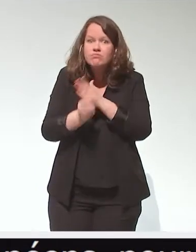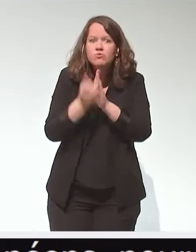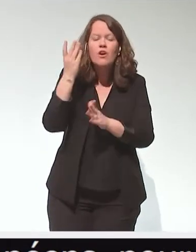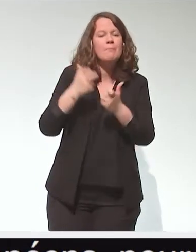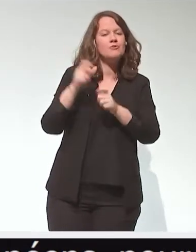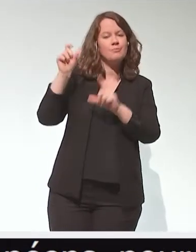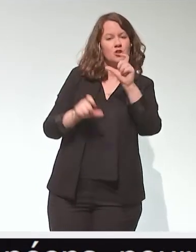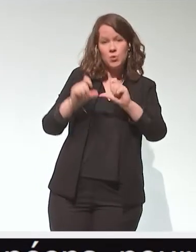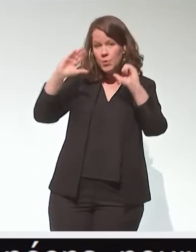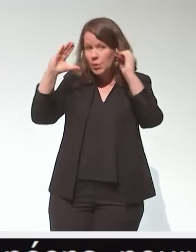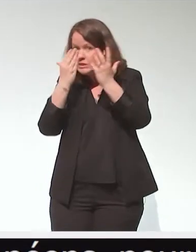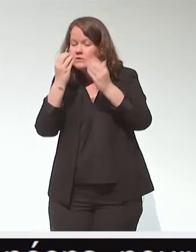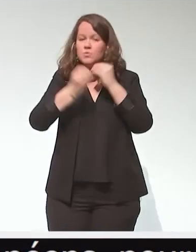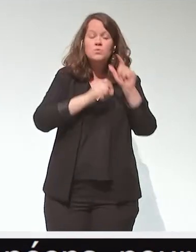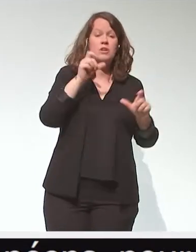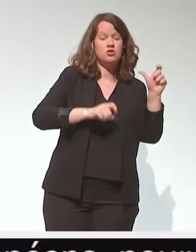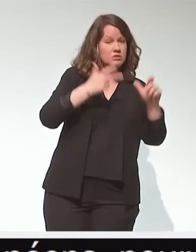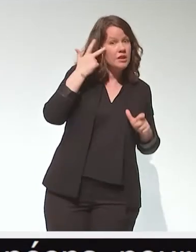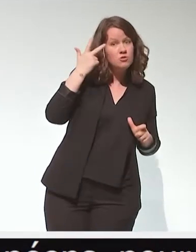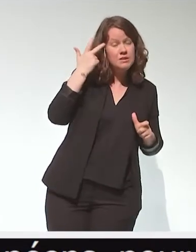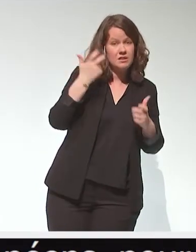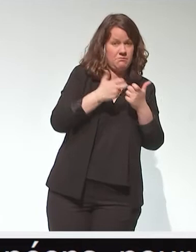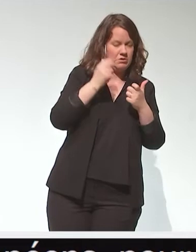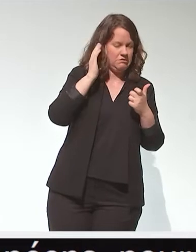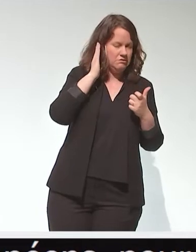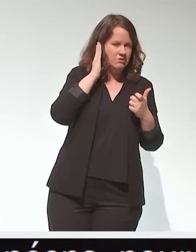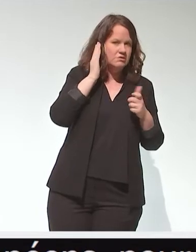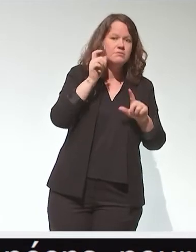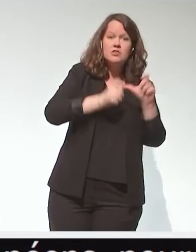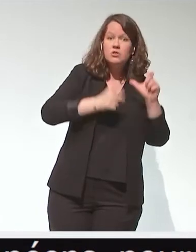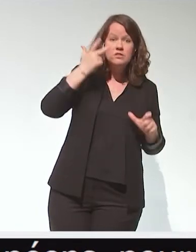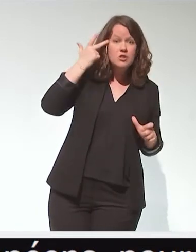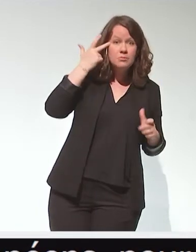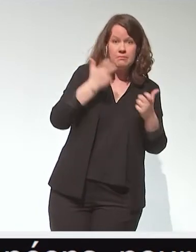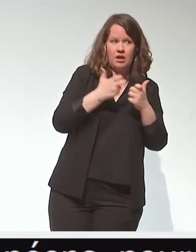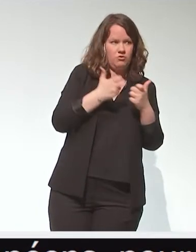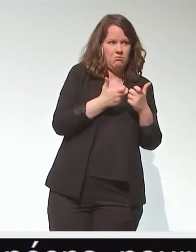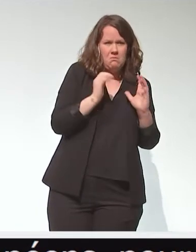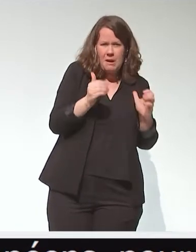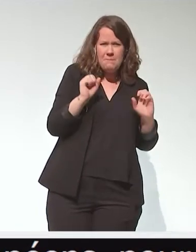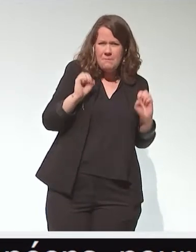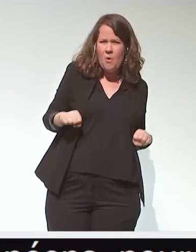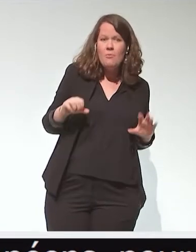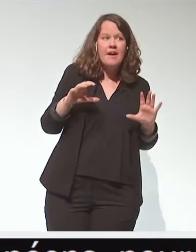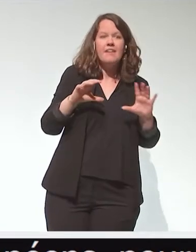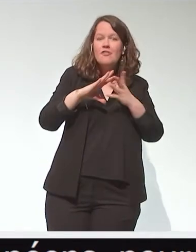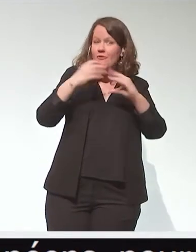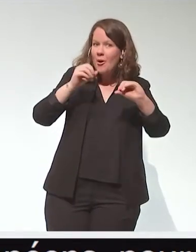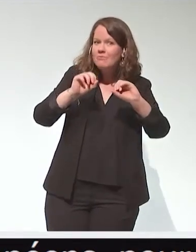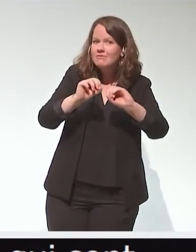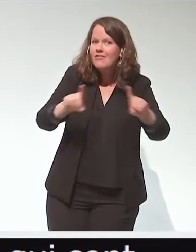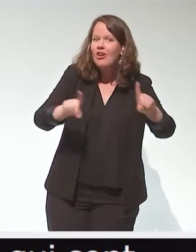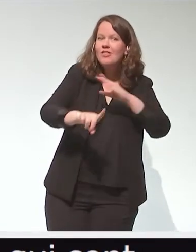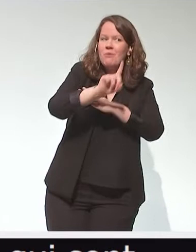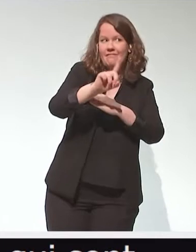whose disabilities should not be our focus. We need to focus on the special abilities that they have, and there's a pool of